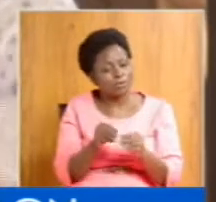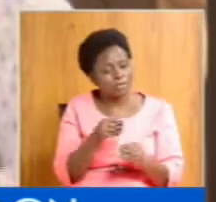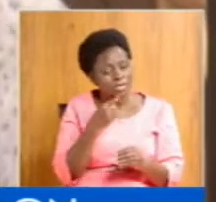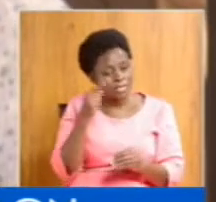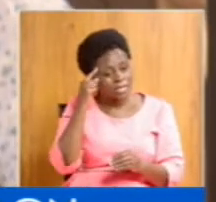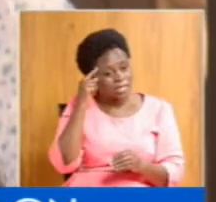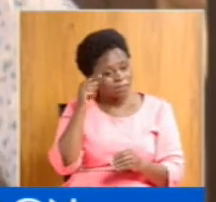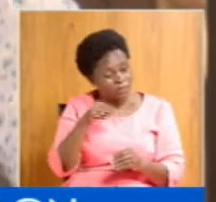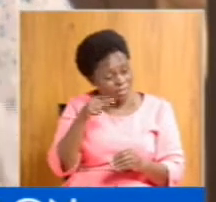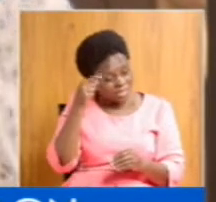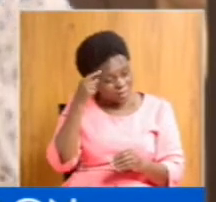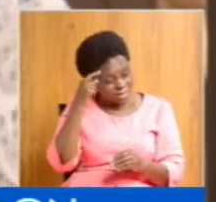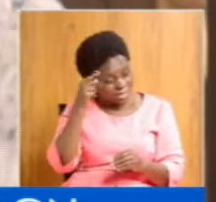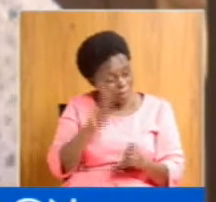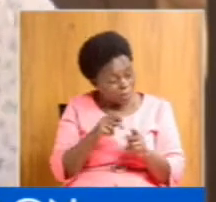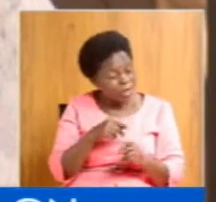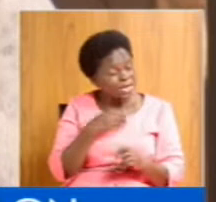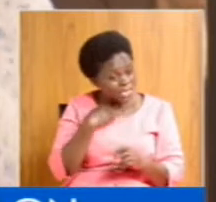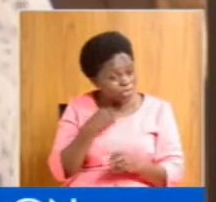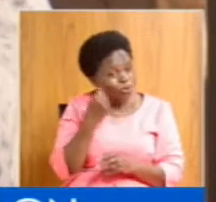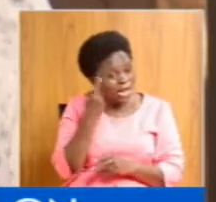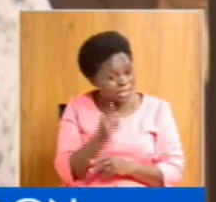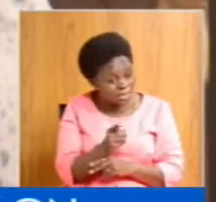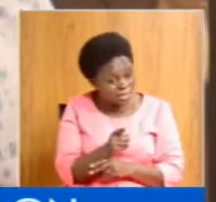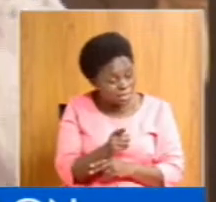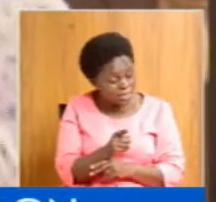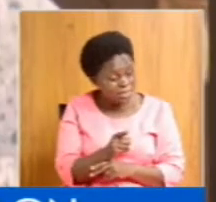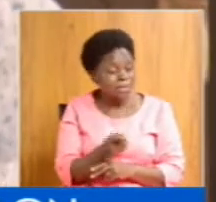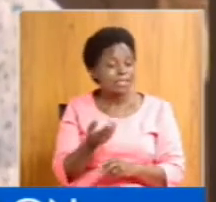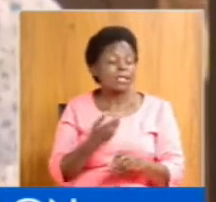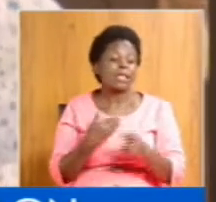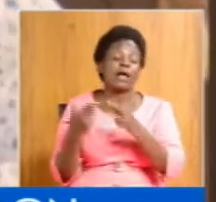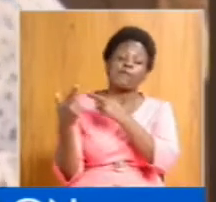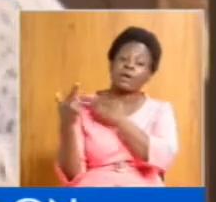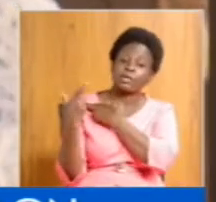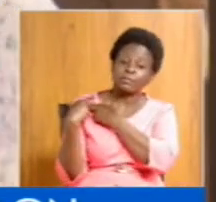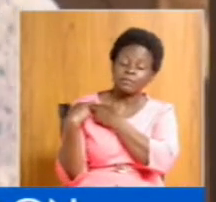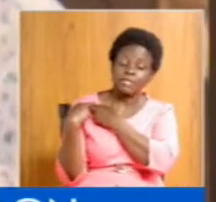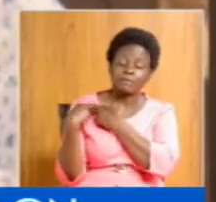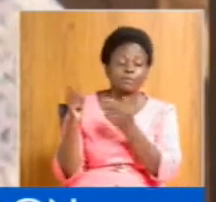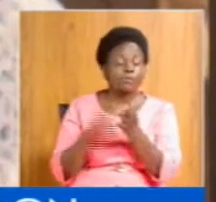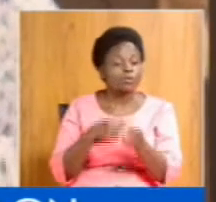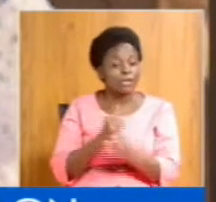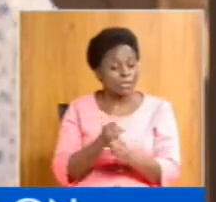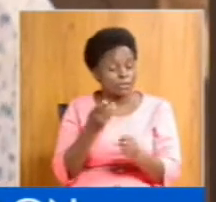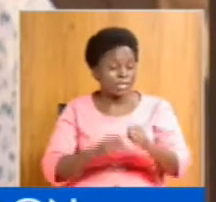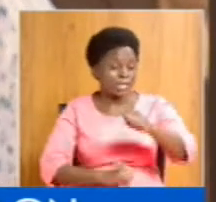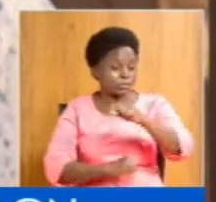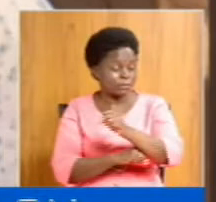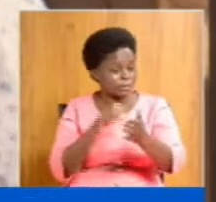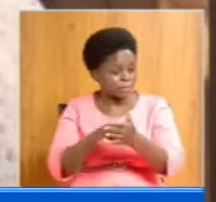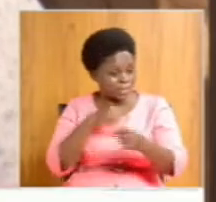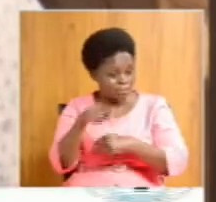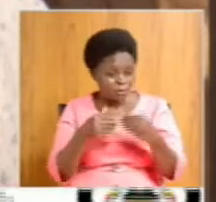I think for me this is a mindset issue. People need to understand that they have a responsibility. And what we are doing here is to support that